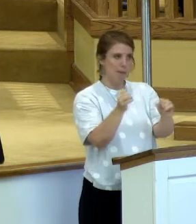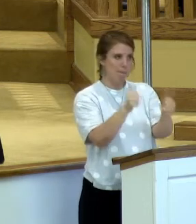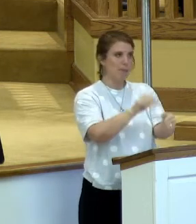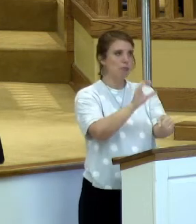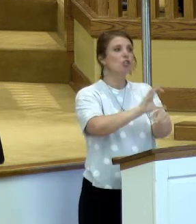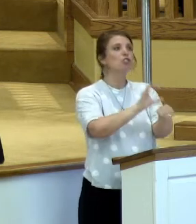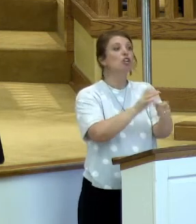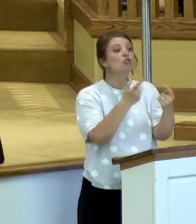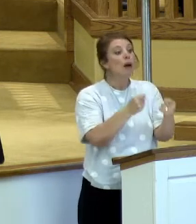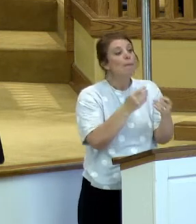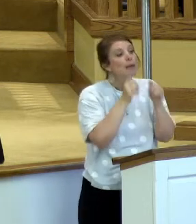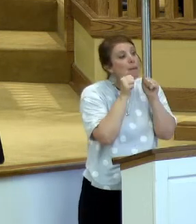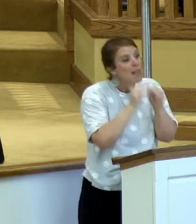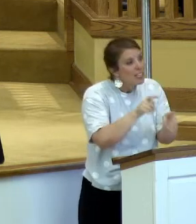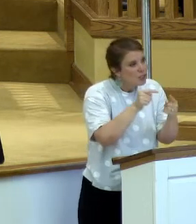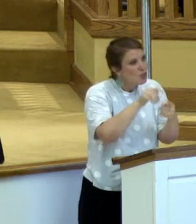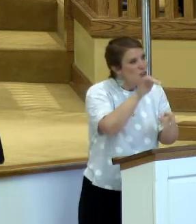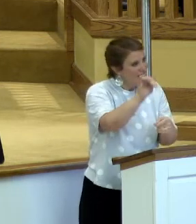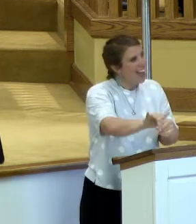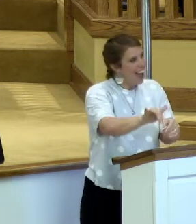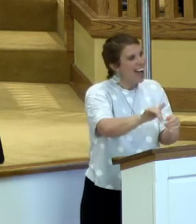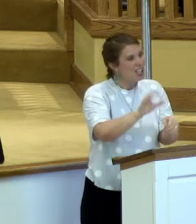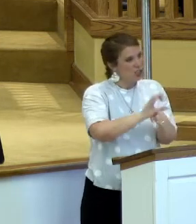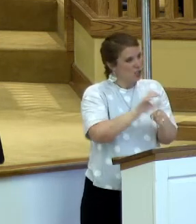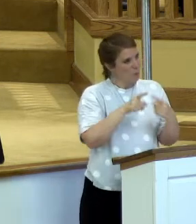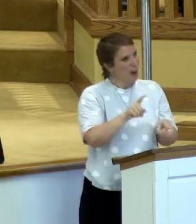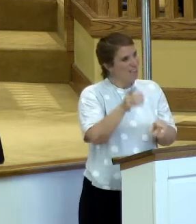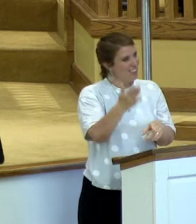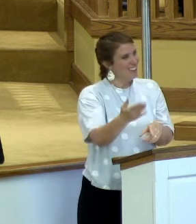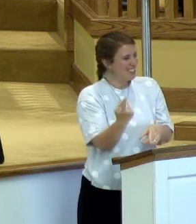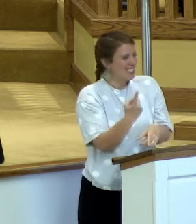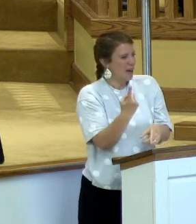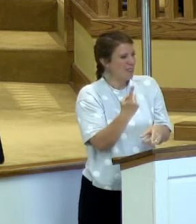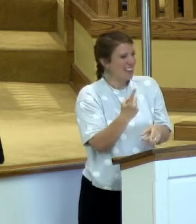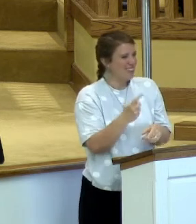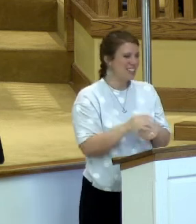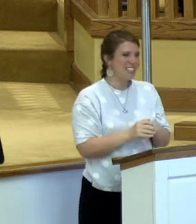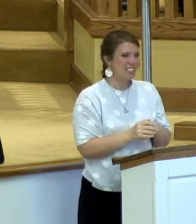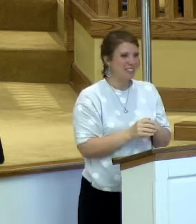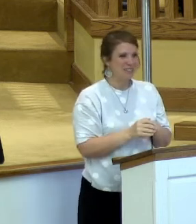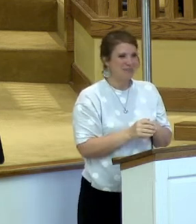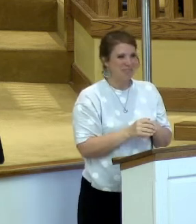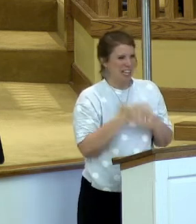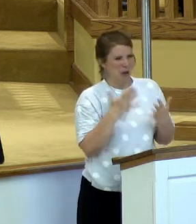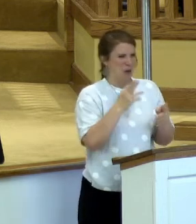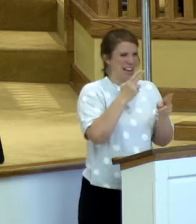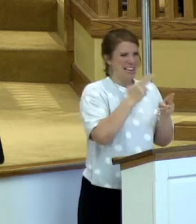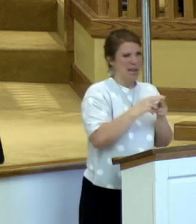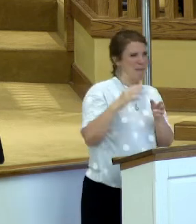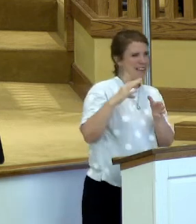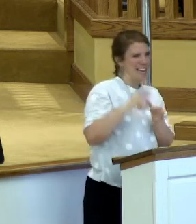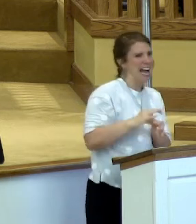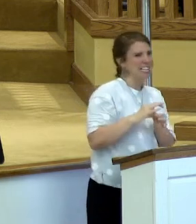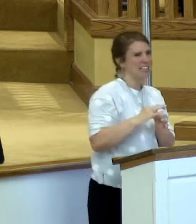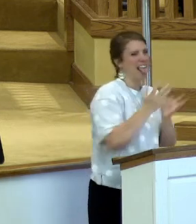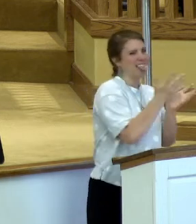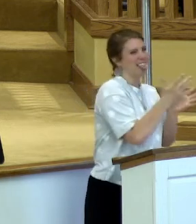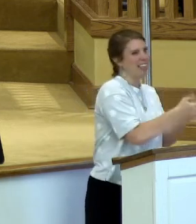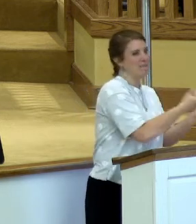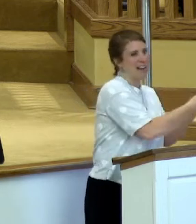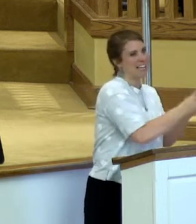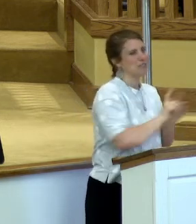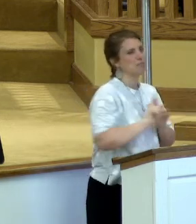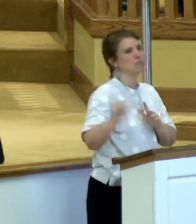church. They would try to be a blessing to that church while they were there. That's just something. They would just sneak out and leave, and they didn't want their name attached to it. That's the kind of men these